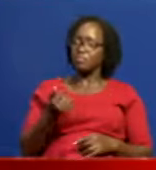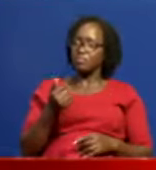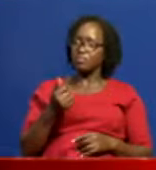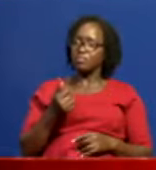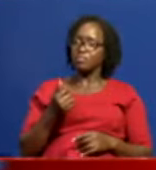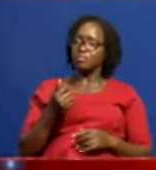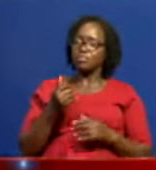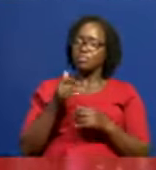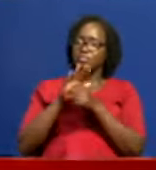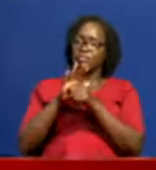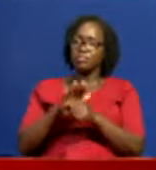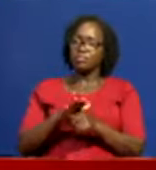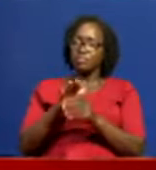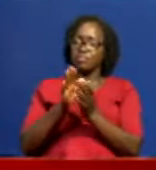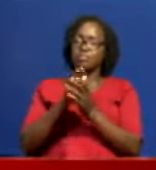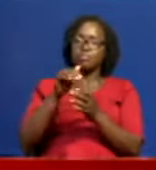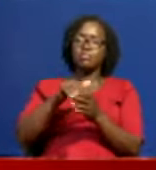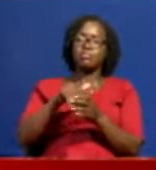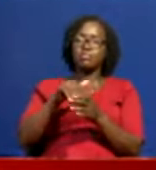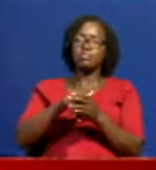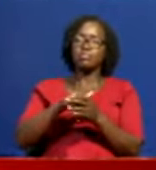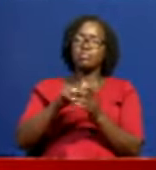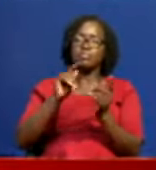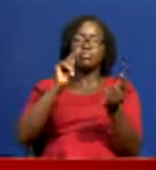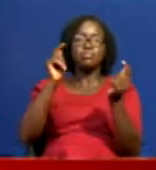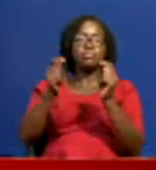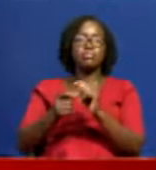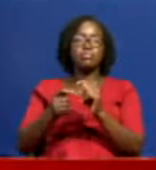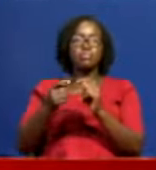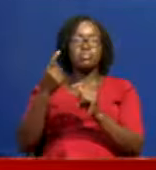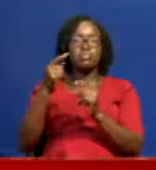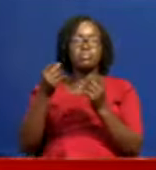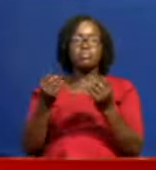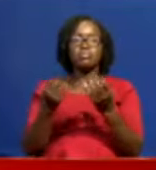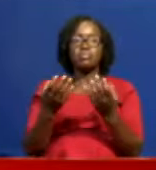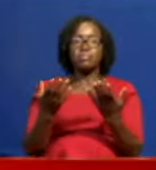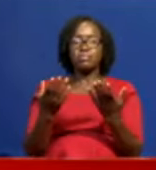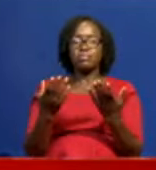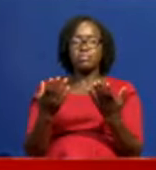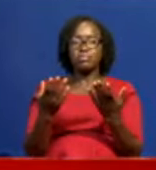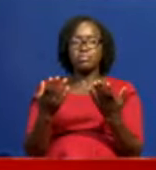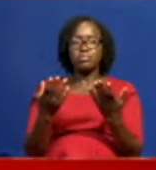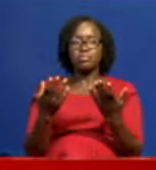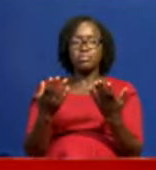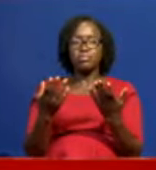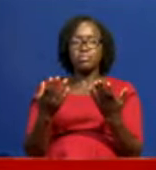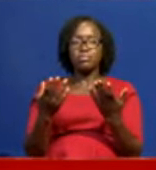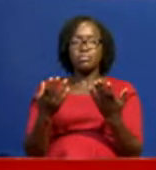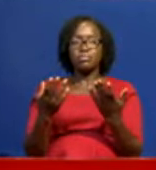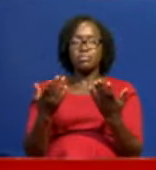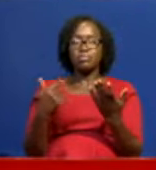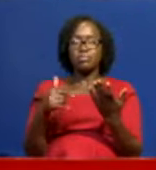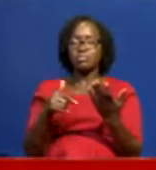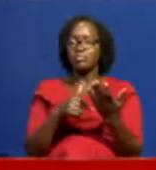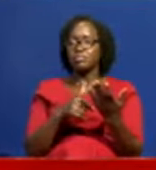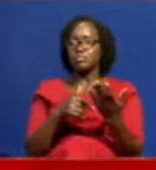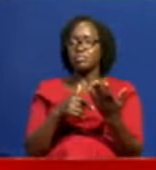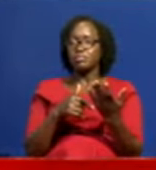saboteurs of inclusive transformation for the majority. We are,